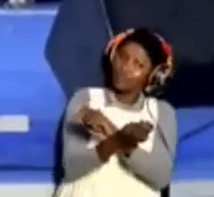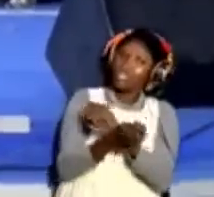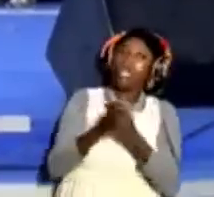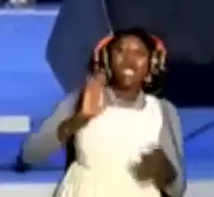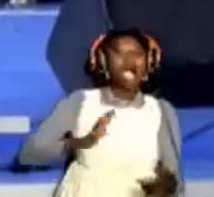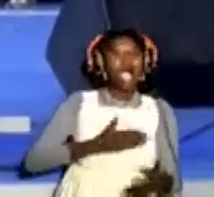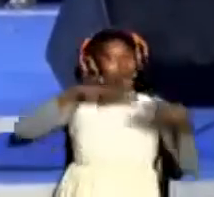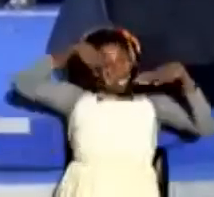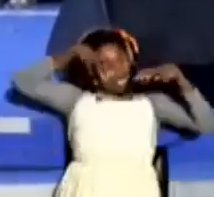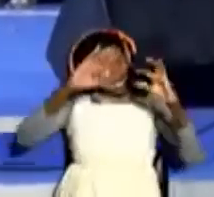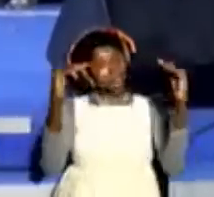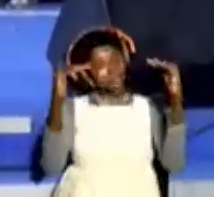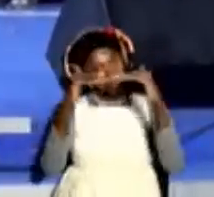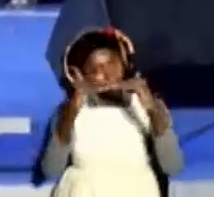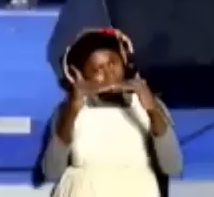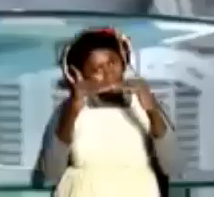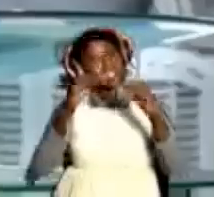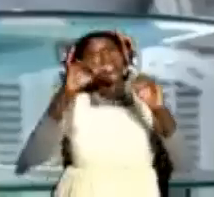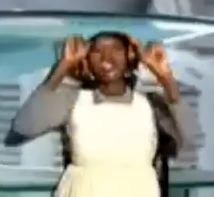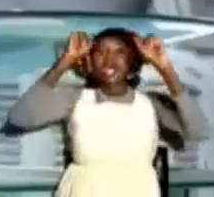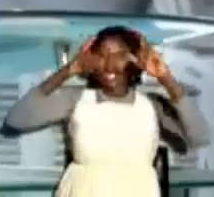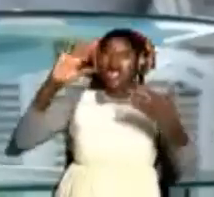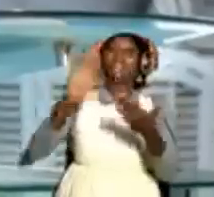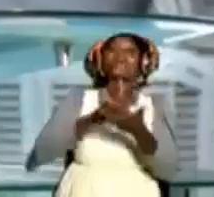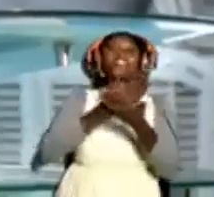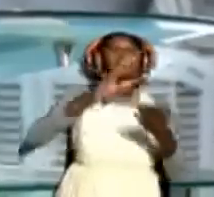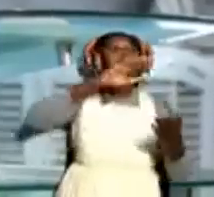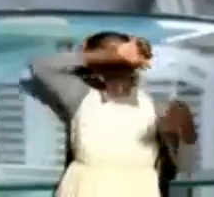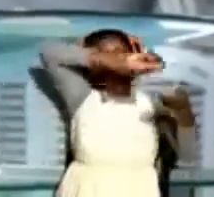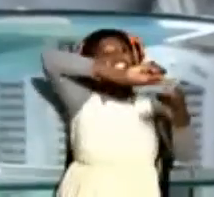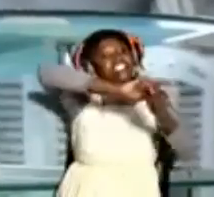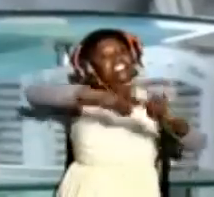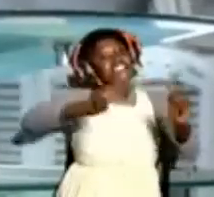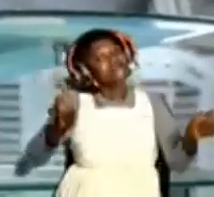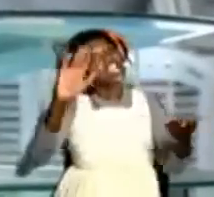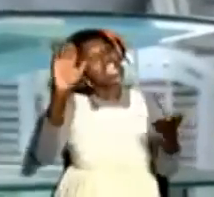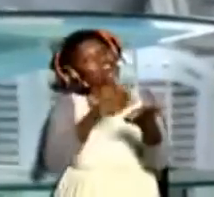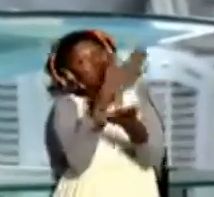change. Our classmates may be singing a different song.